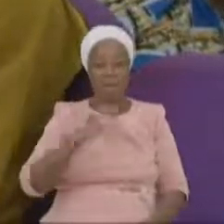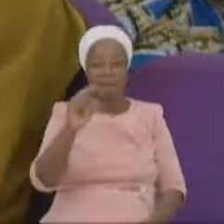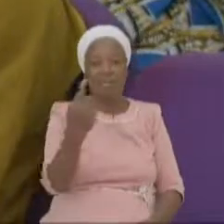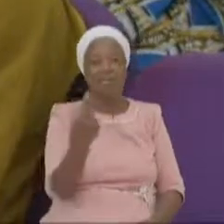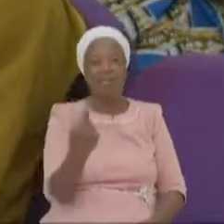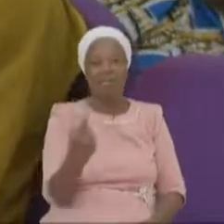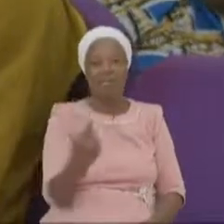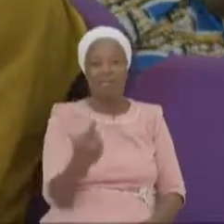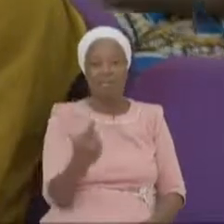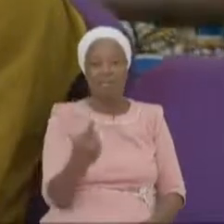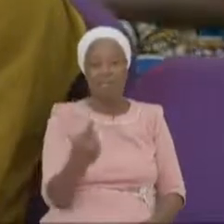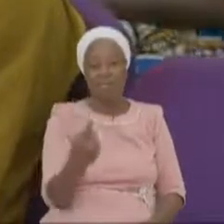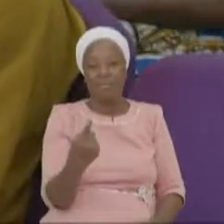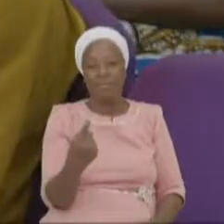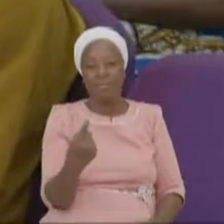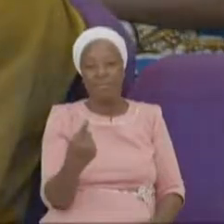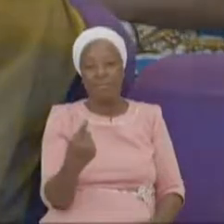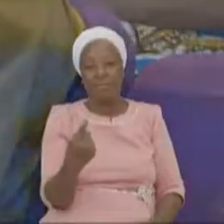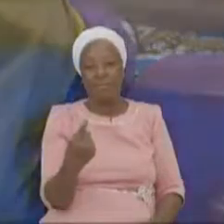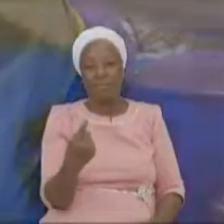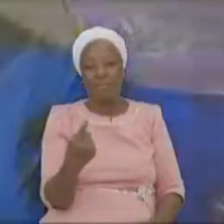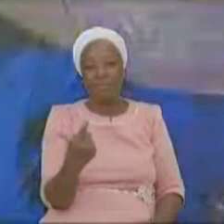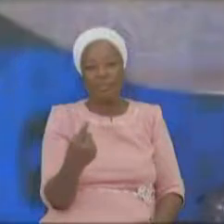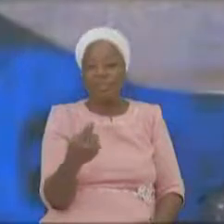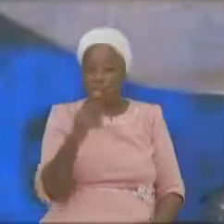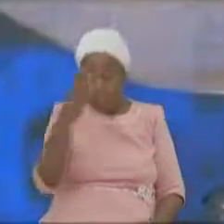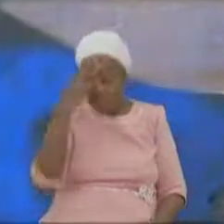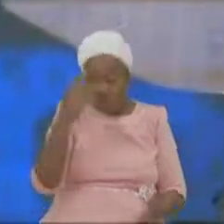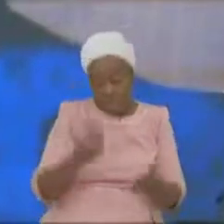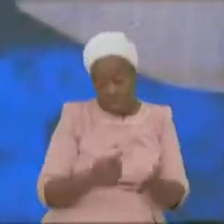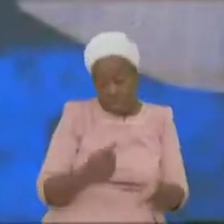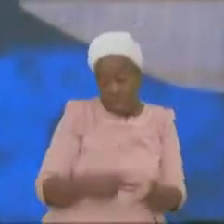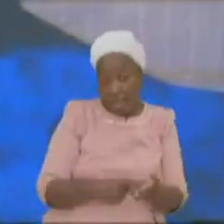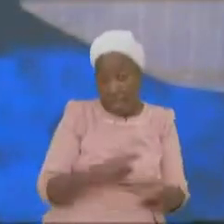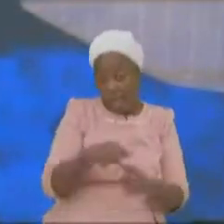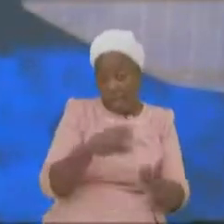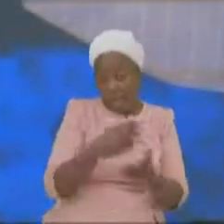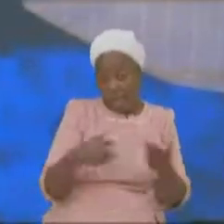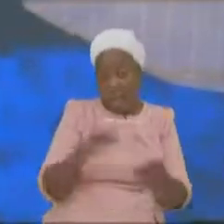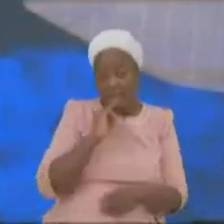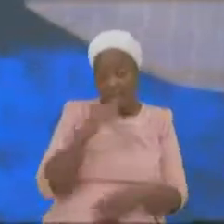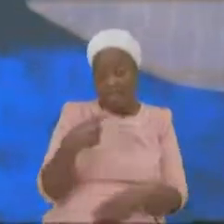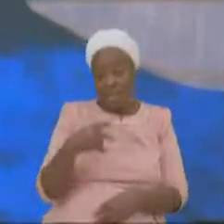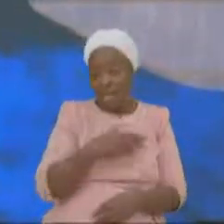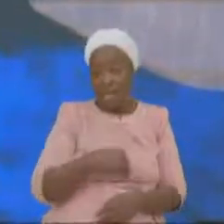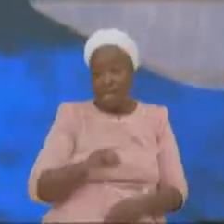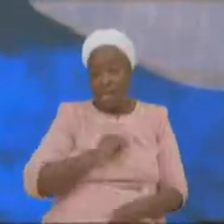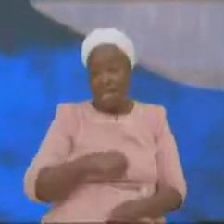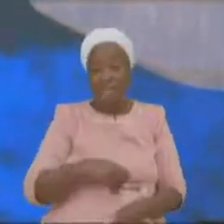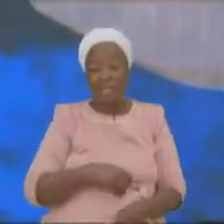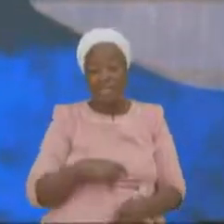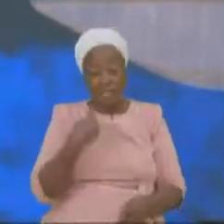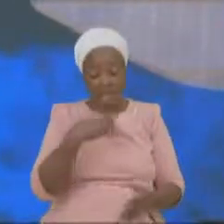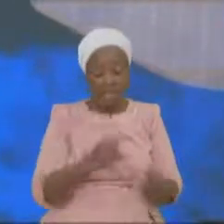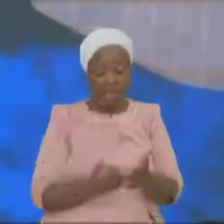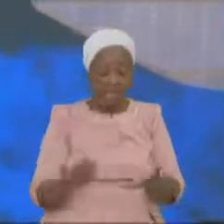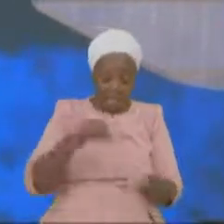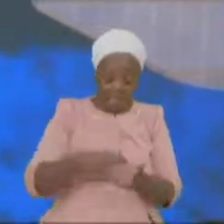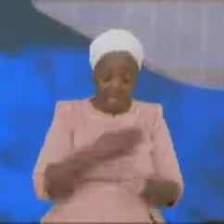You know, sometimes when something is said and you even repeat it, and deep down